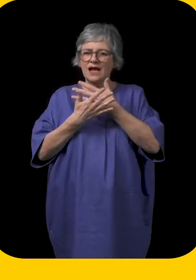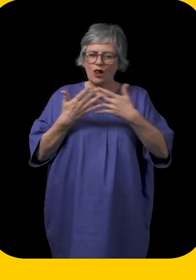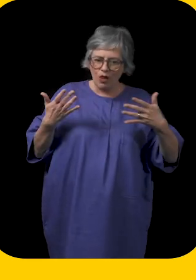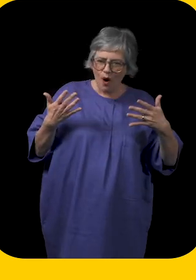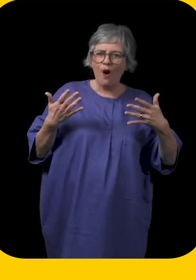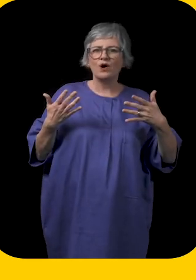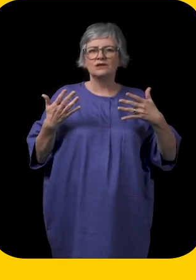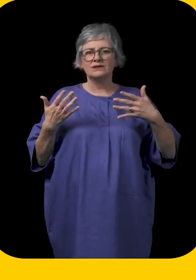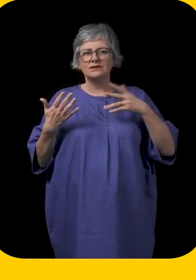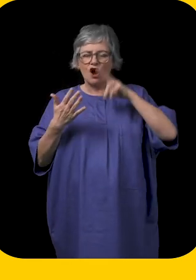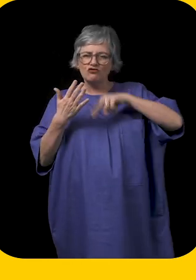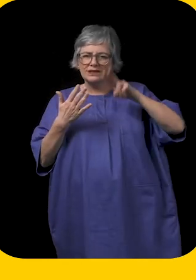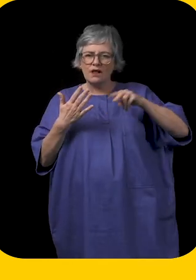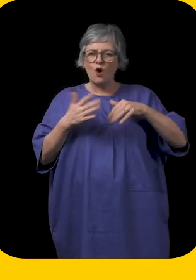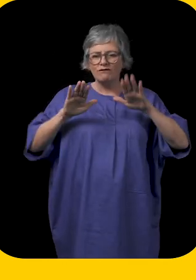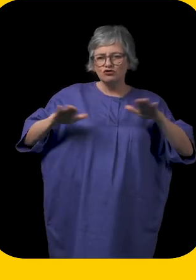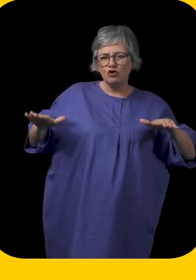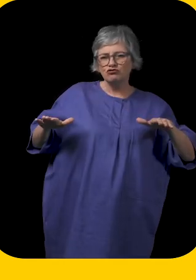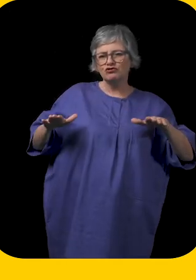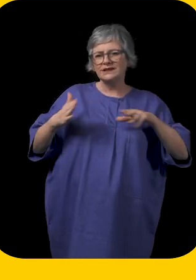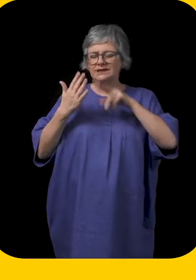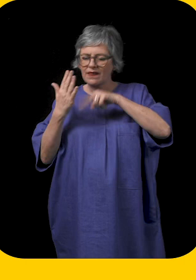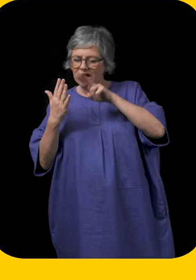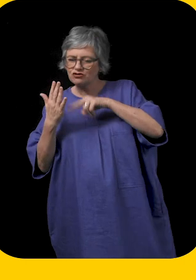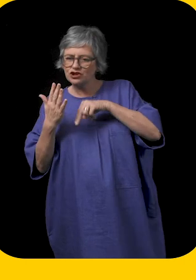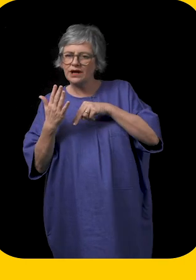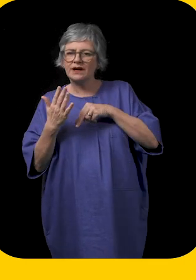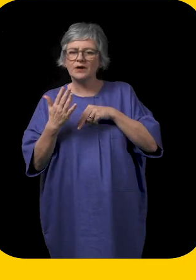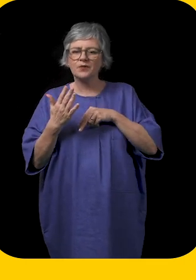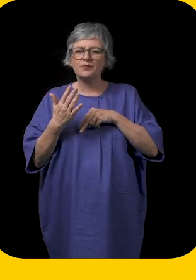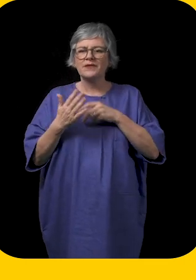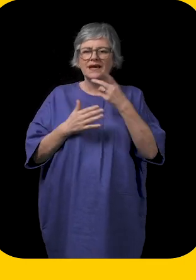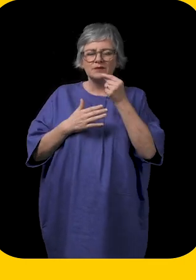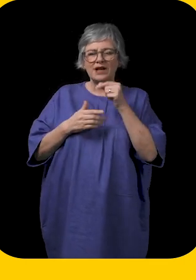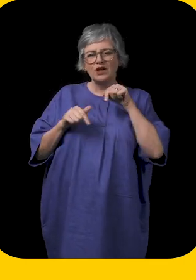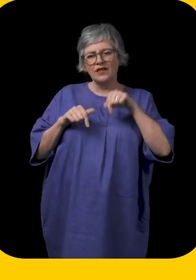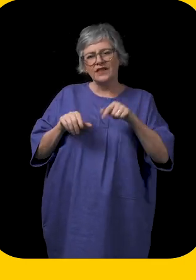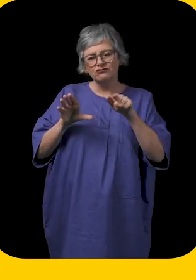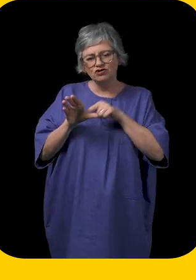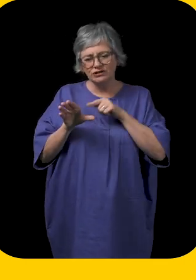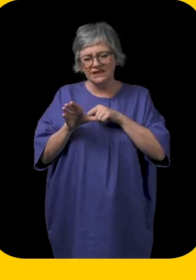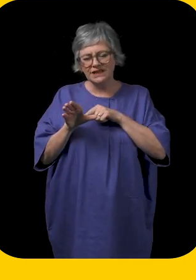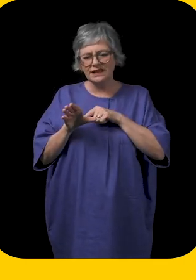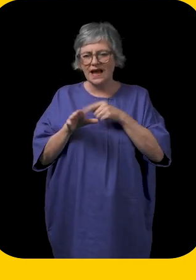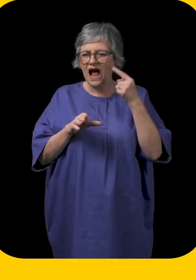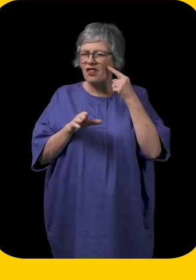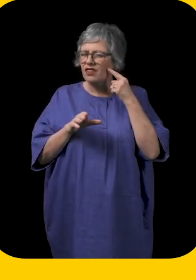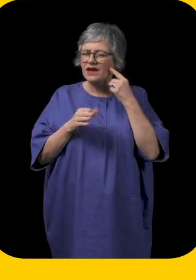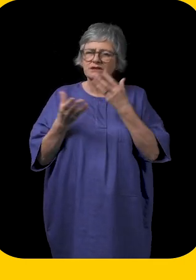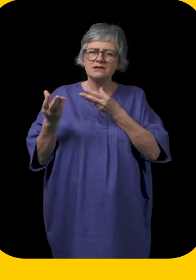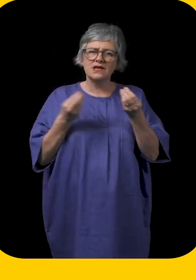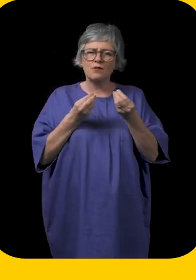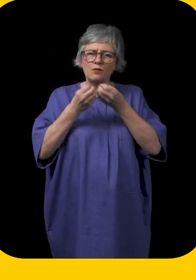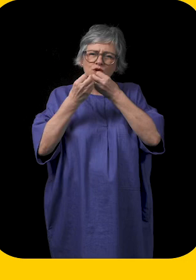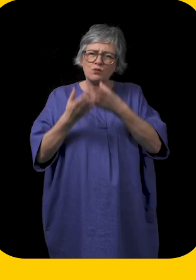on Instagram, they know that I really read a lot of like YA and like children's literature, like a lot, and